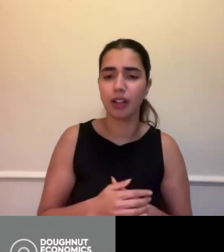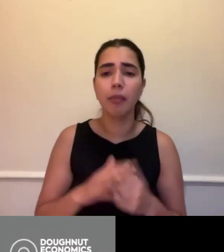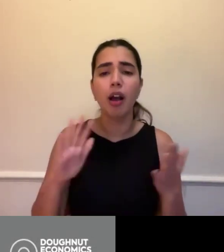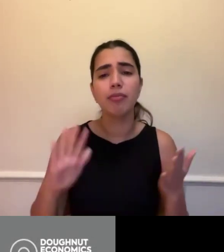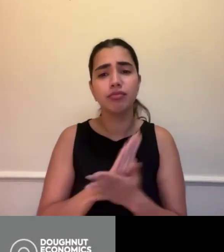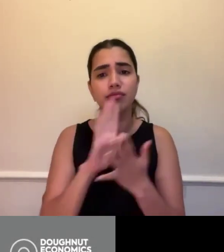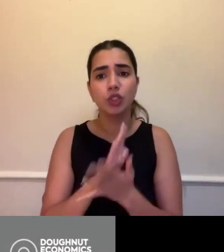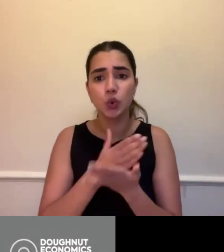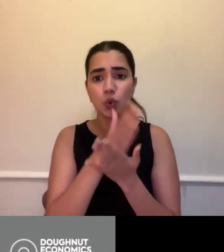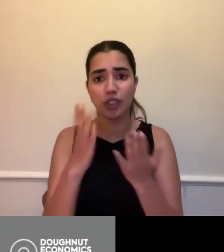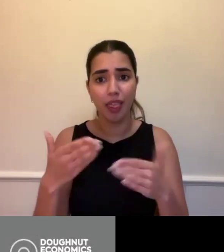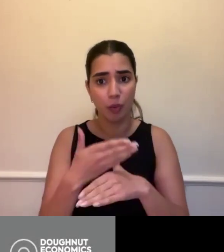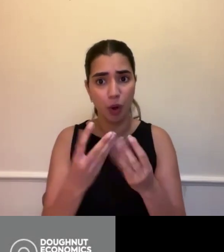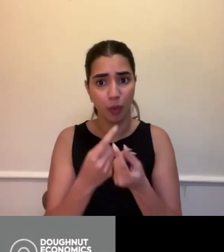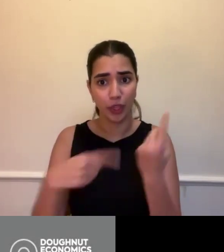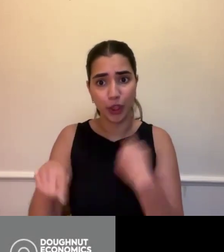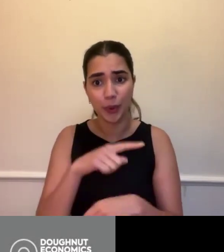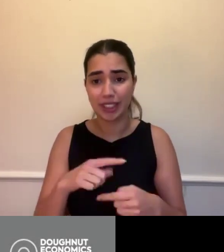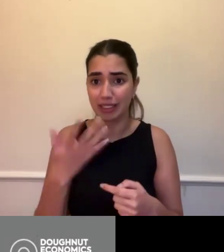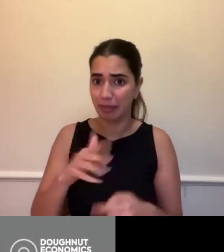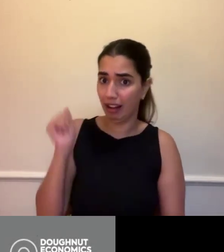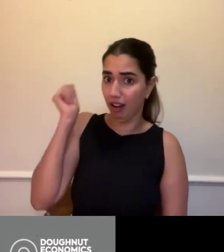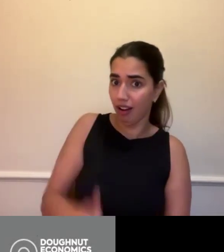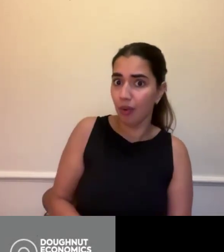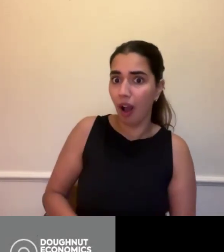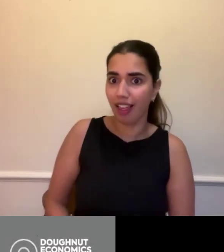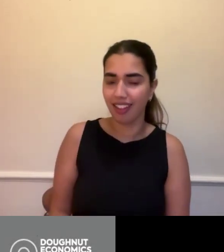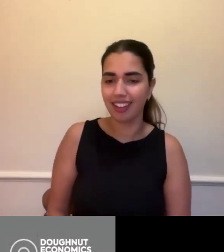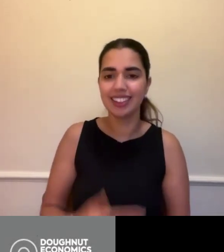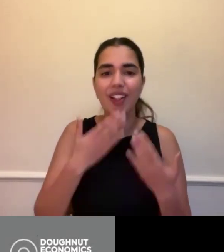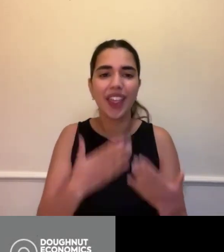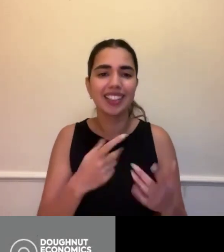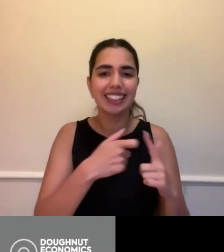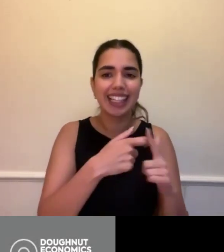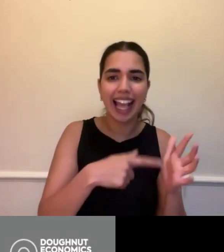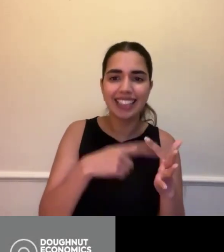with you. It's been a long time. And Yeah. thanks to Kate, thanks to the GDD team,